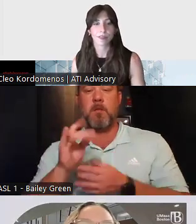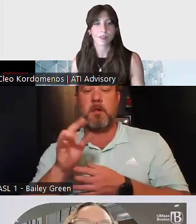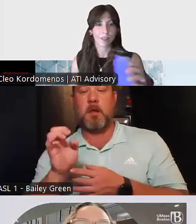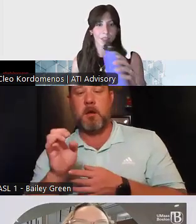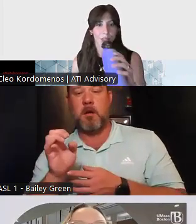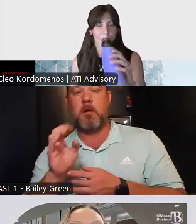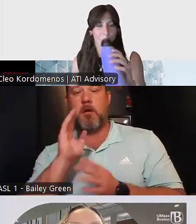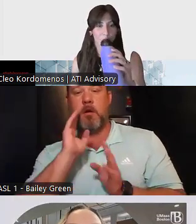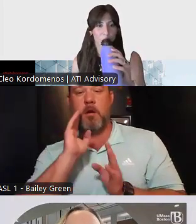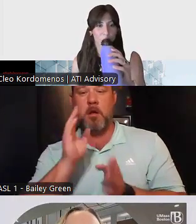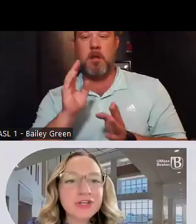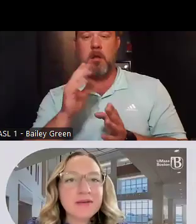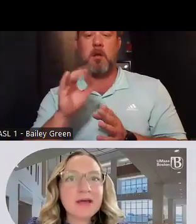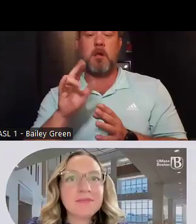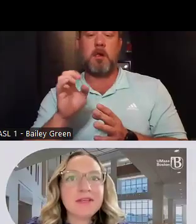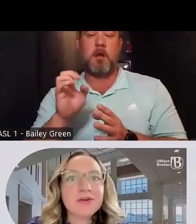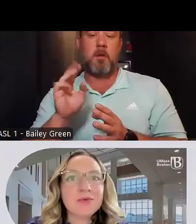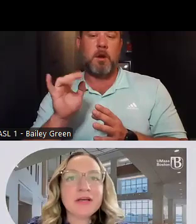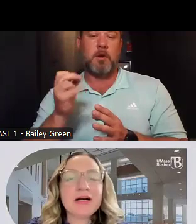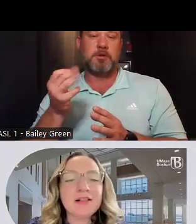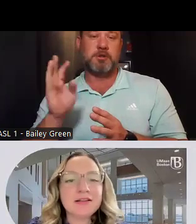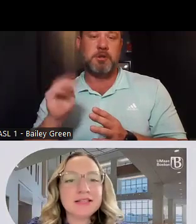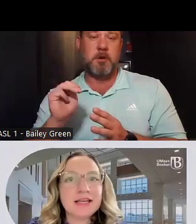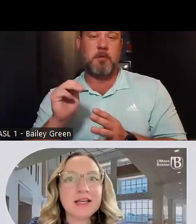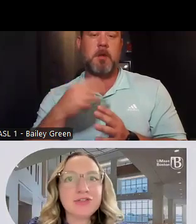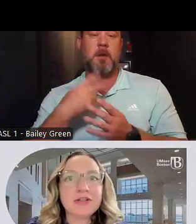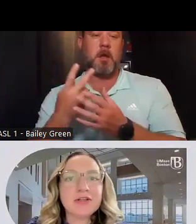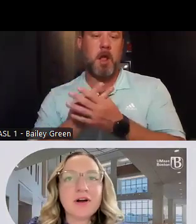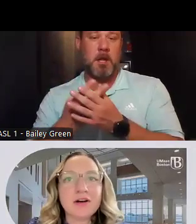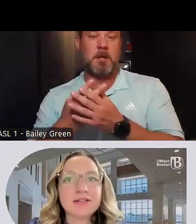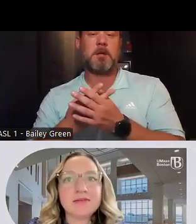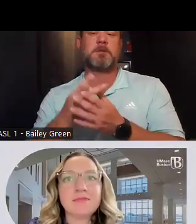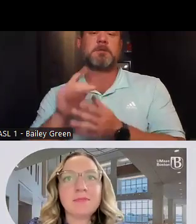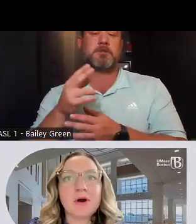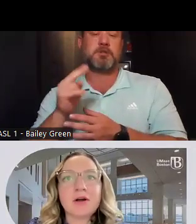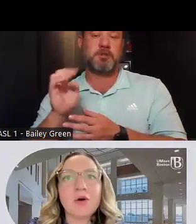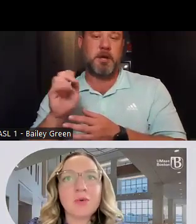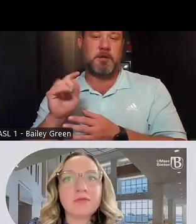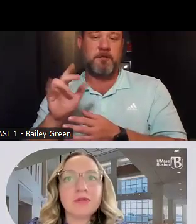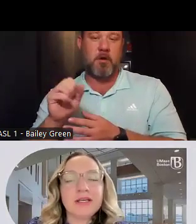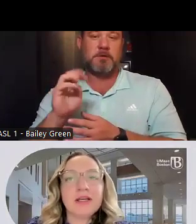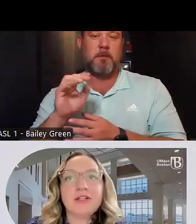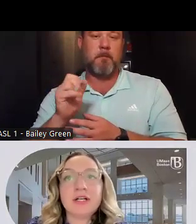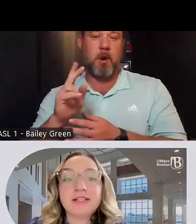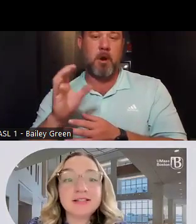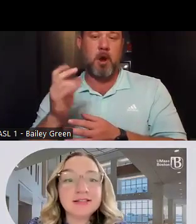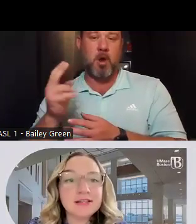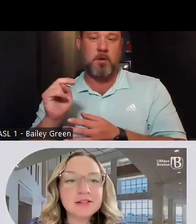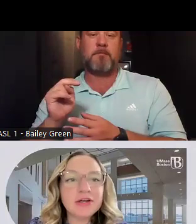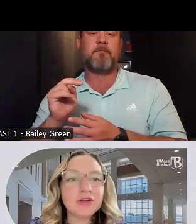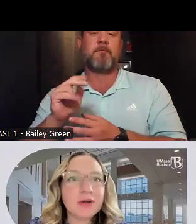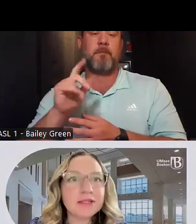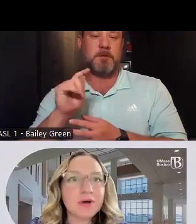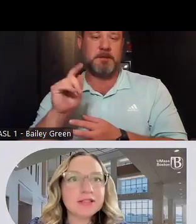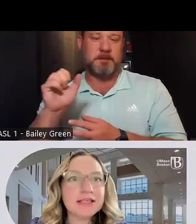Hello. I'm Claire Wickersham. I'm here with my colleagues today, Jane Tavares and Mark Cohen from the Leading Age LTSN